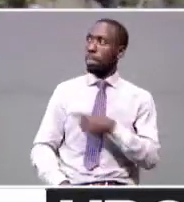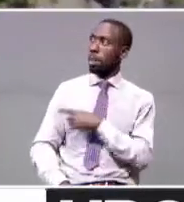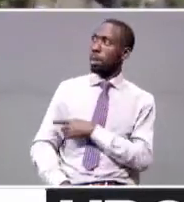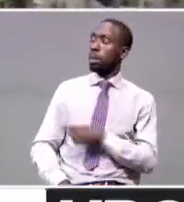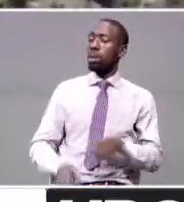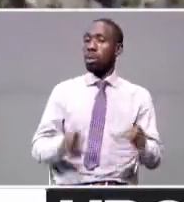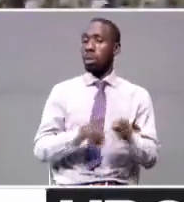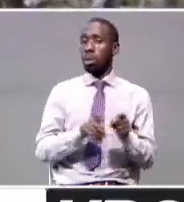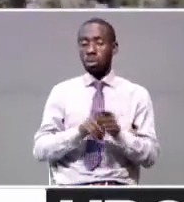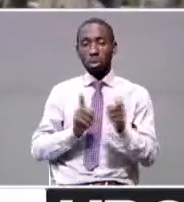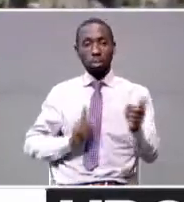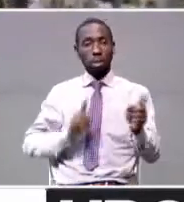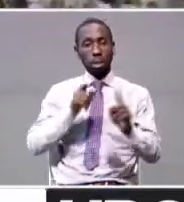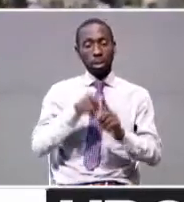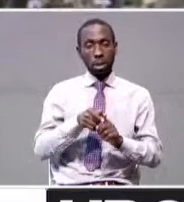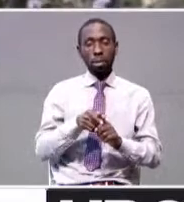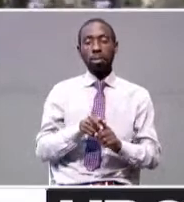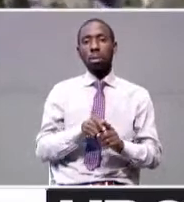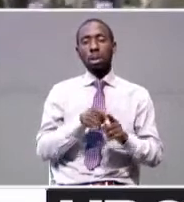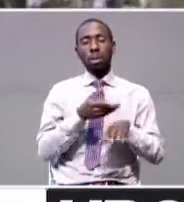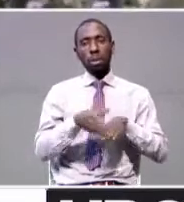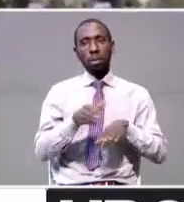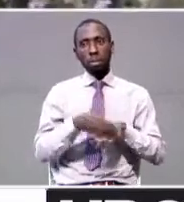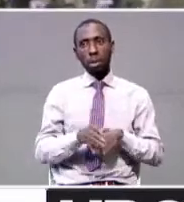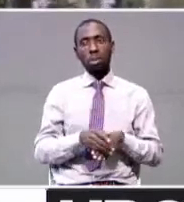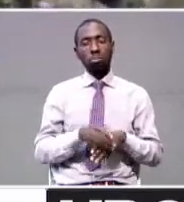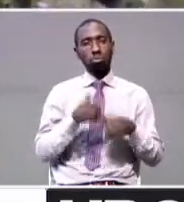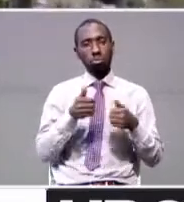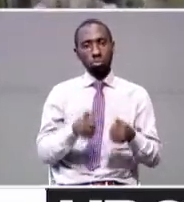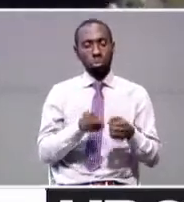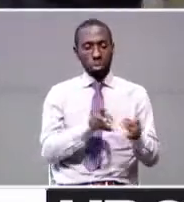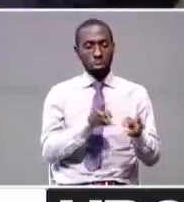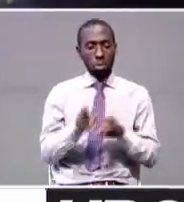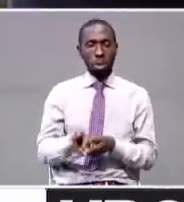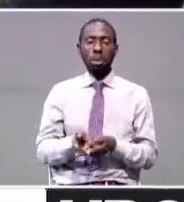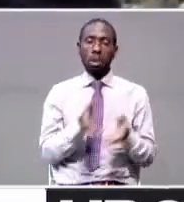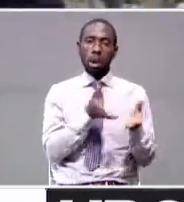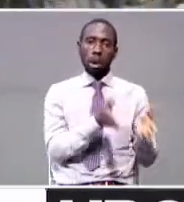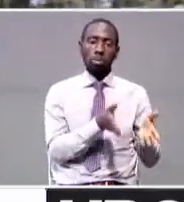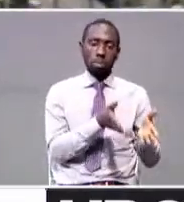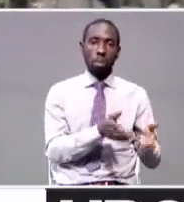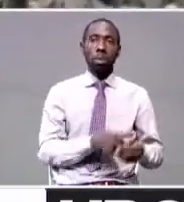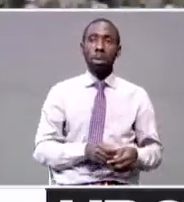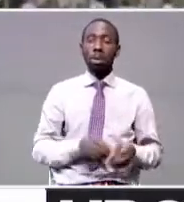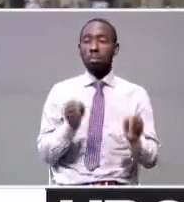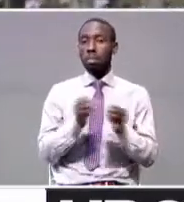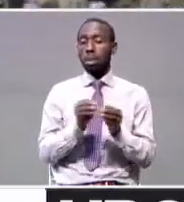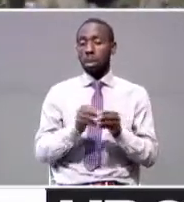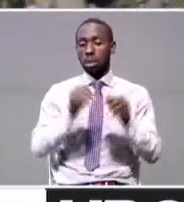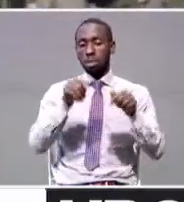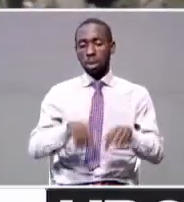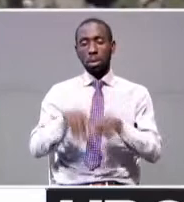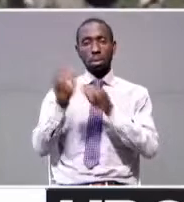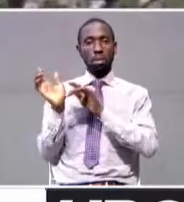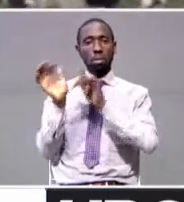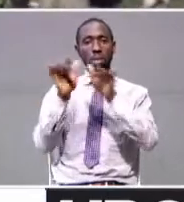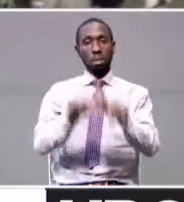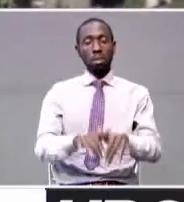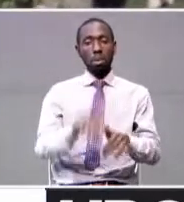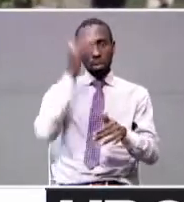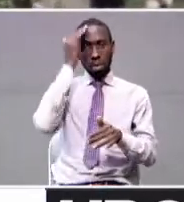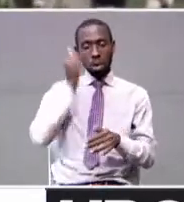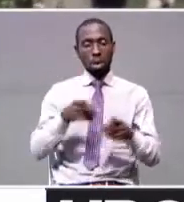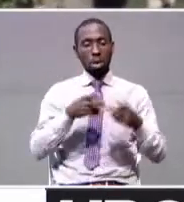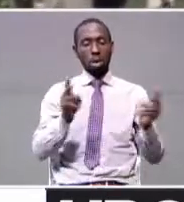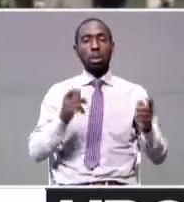Naye ng'ekigendwa kyonna kulaba nti envuba ennungi ebeerawo kuleka Wamala. So meeting ya leero kubayita wano bonna tuli mu kulonchinga kampeyini